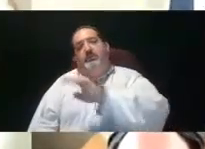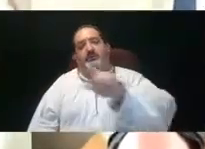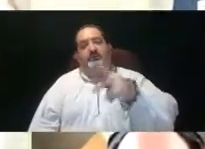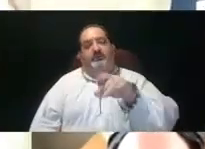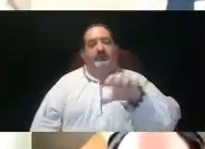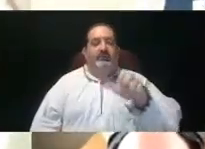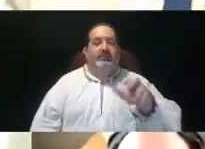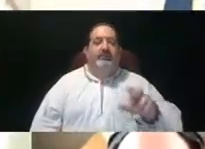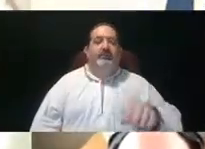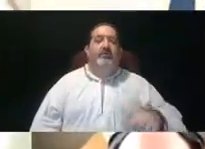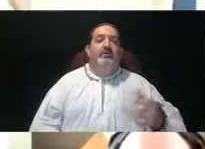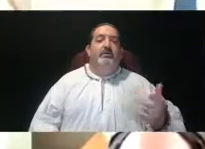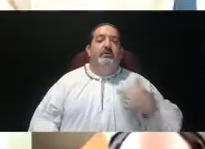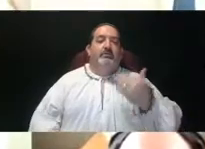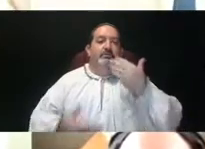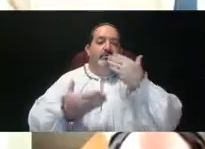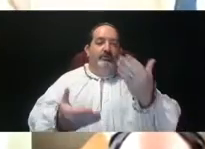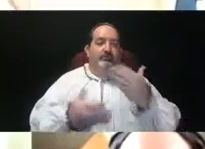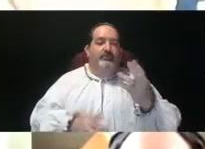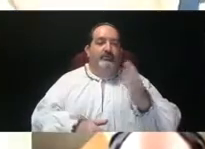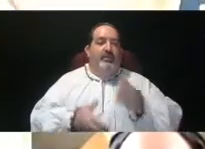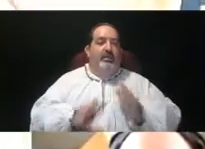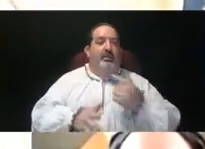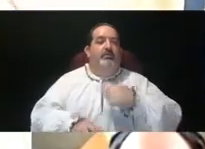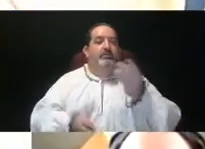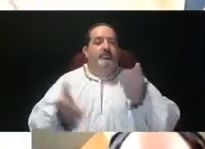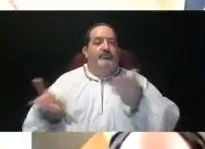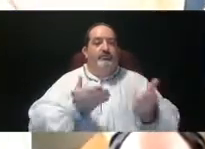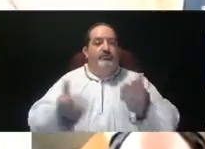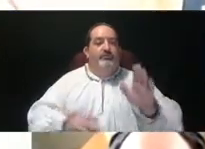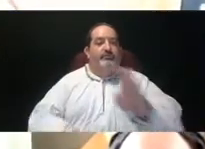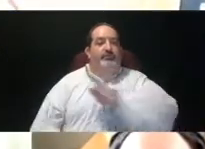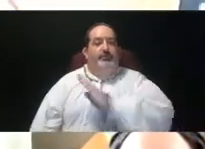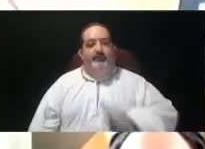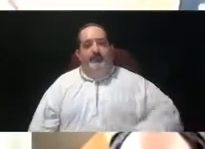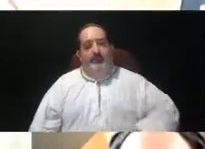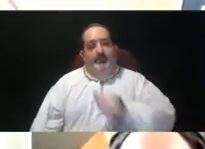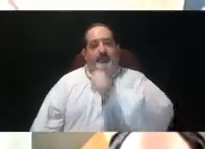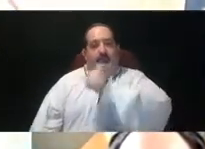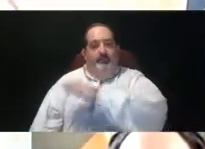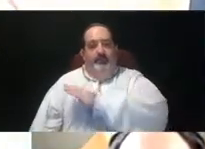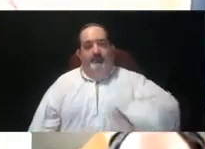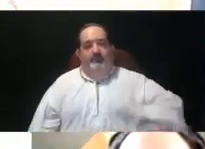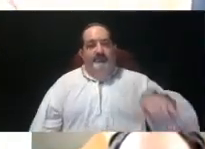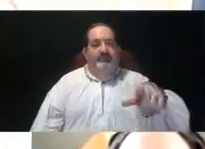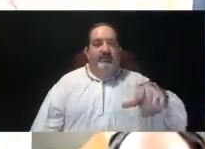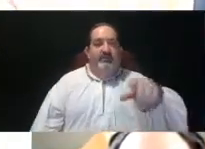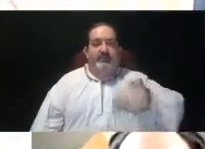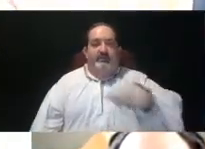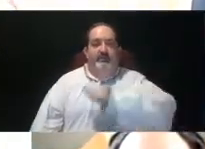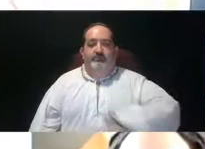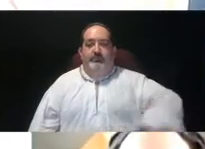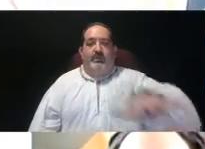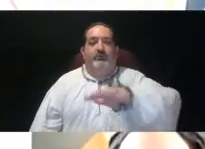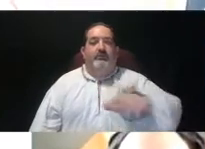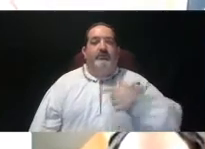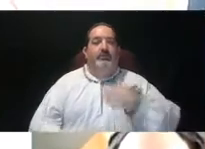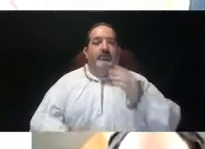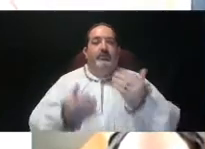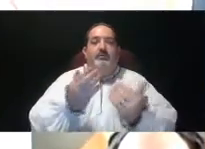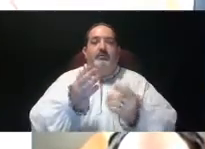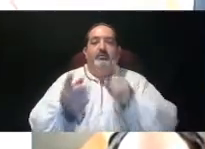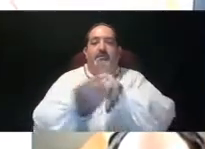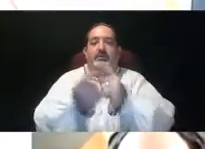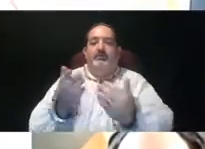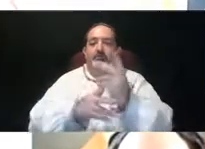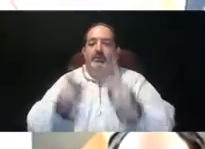allowing us to serve this great barony of Dreiburgen as your baron and baroness. We have met many new people, created many happy memories,